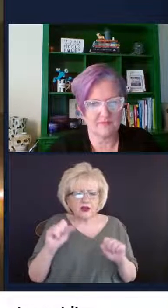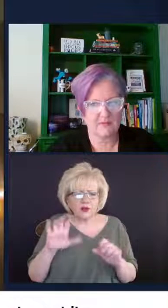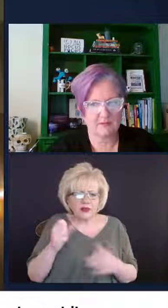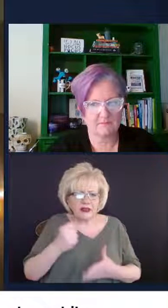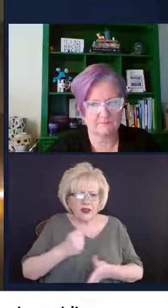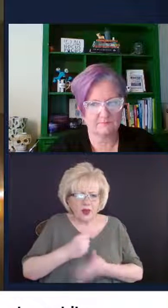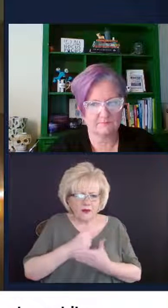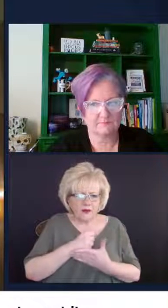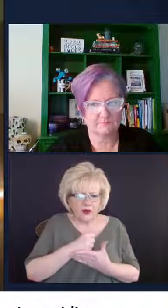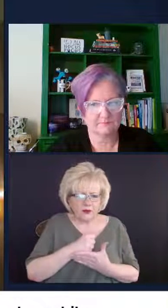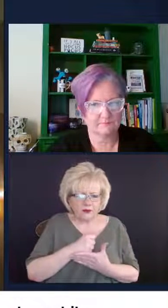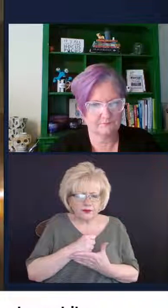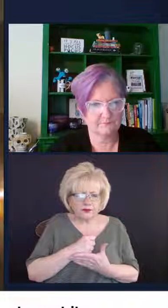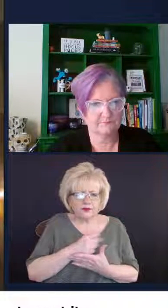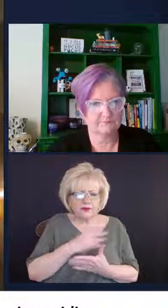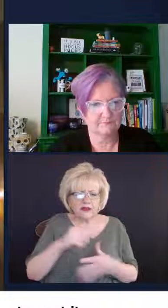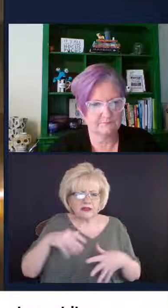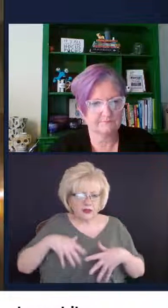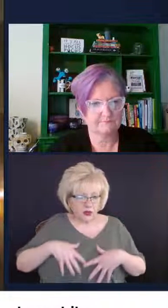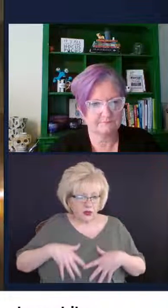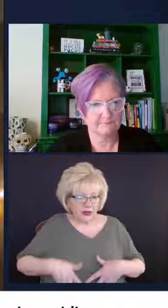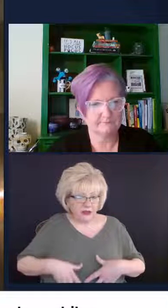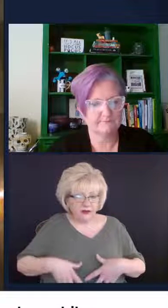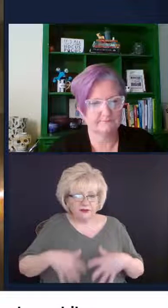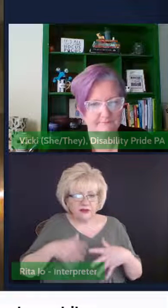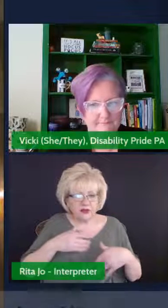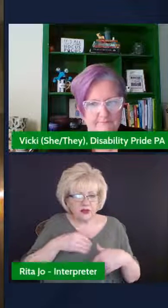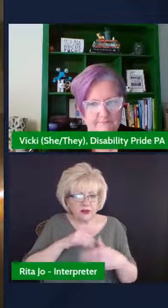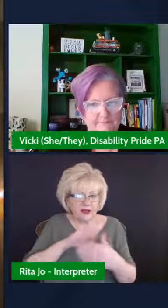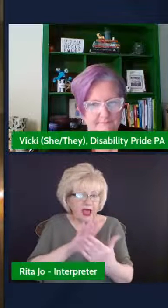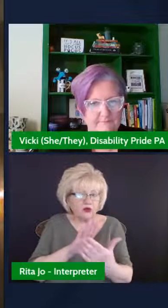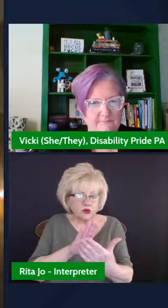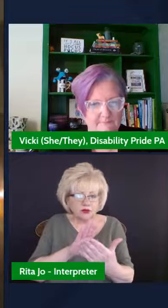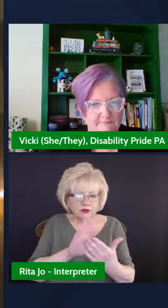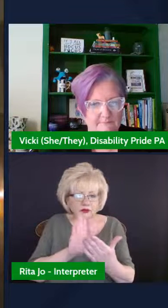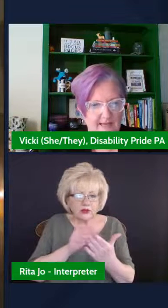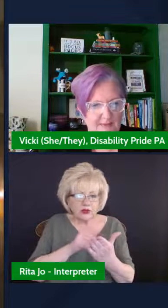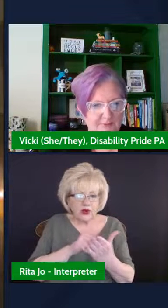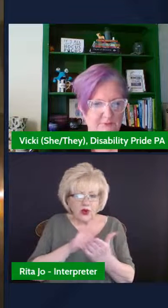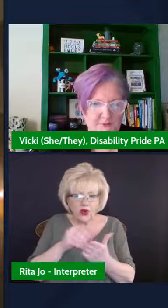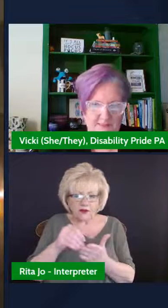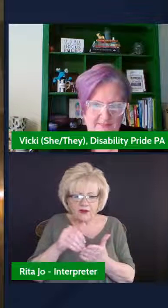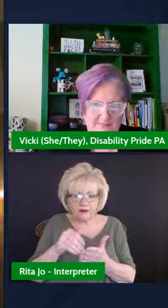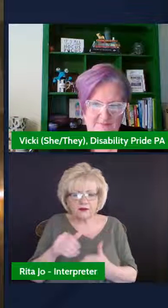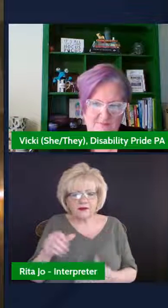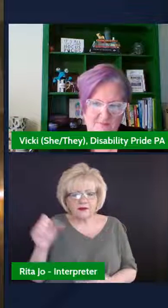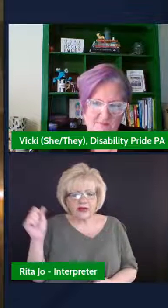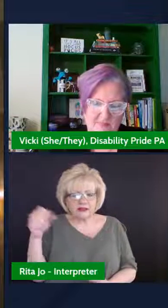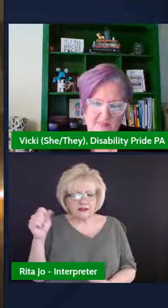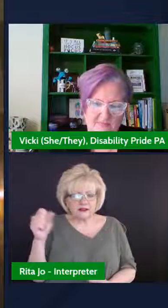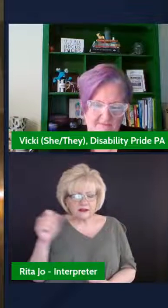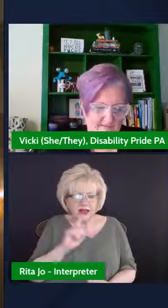and depressing to encounter quite often. Absolutely.